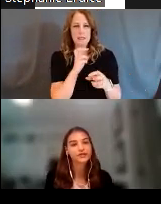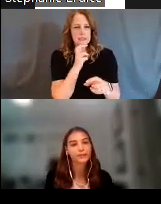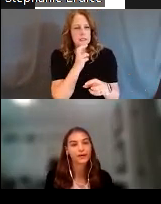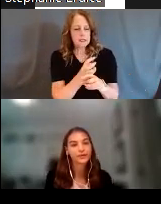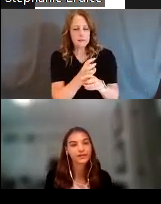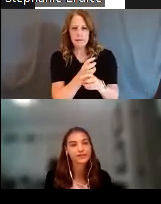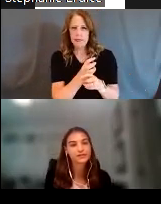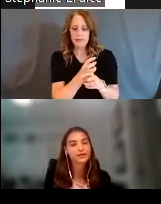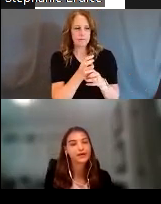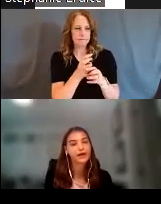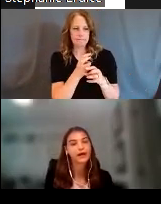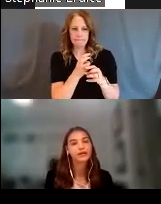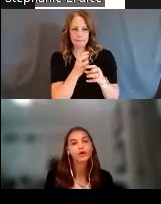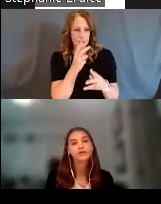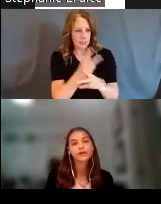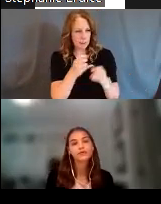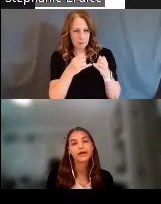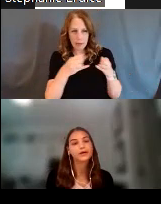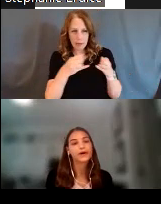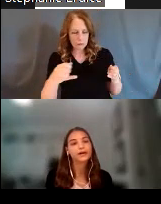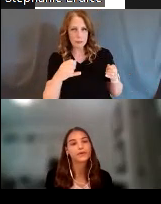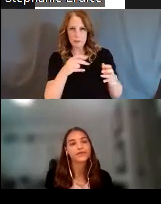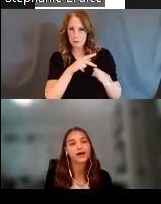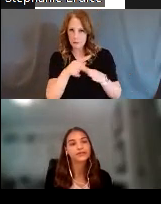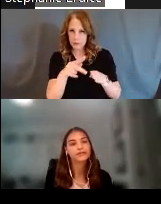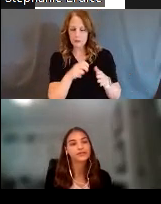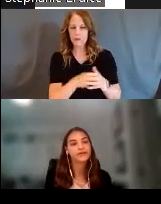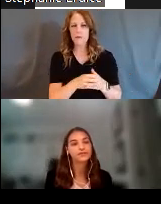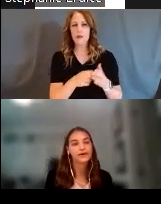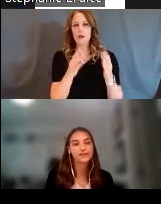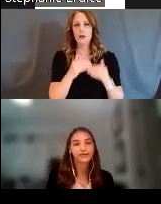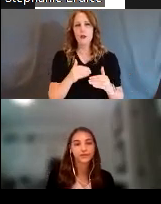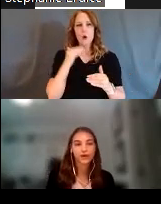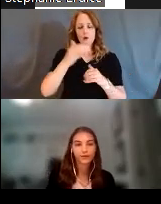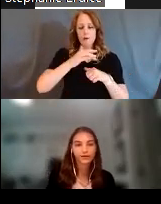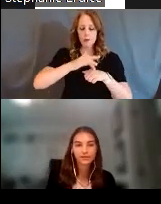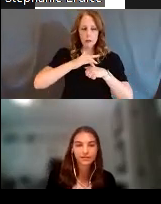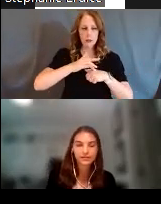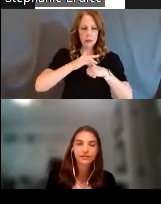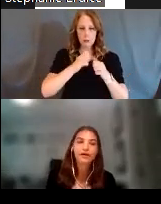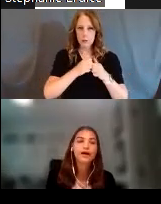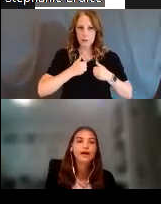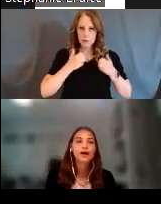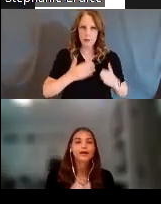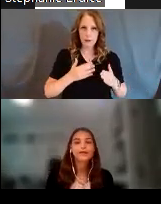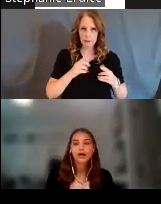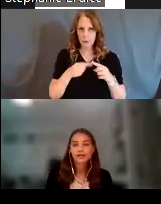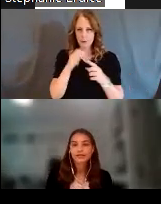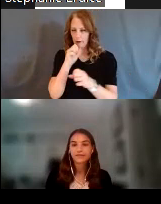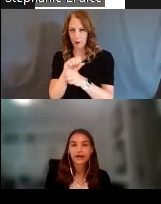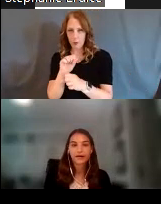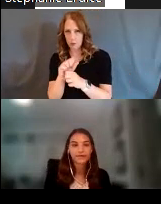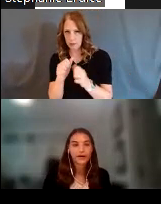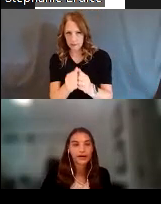maintaining professional boundaries, and being overly preoccupied with thoughts of a survivor outside of the workplace.